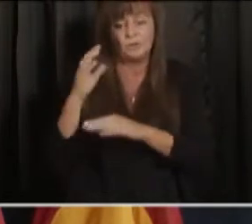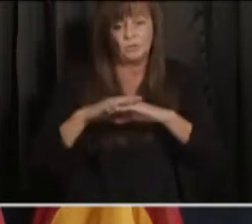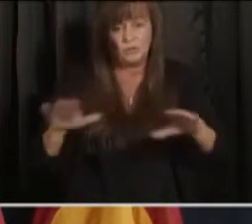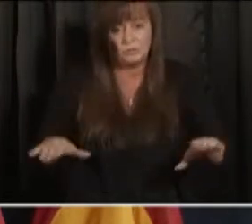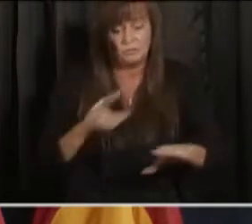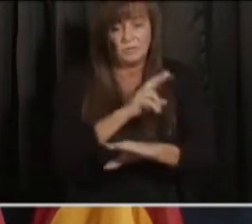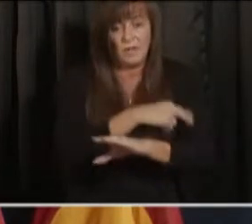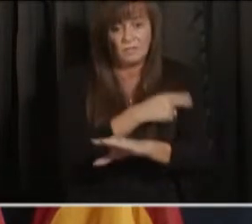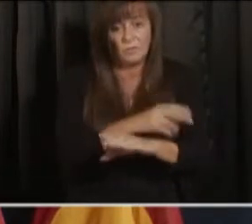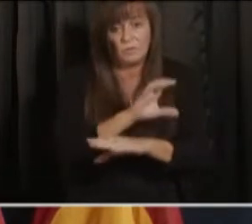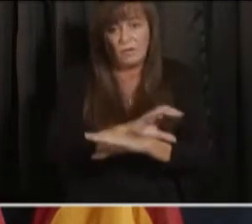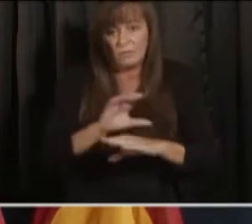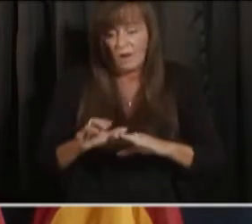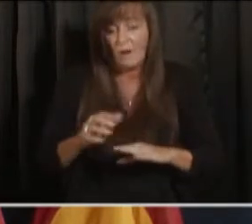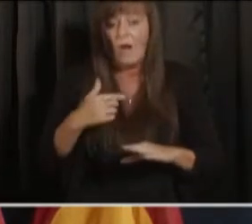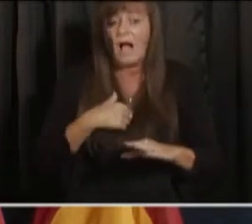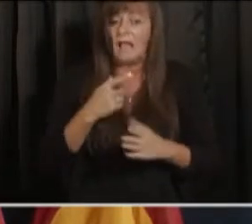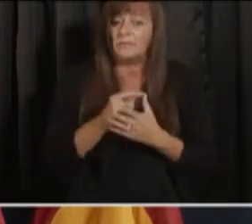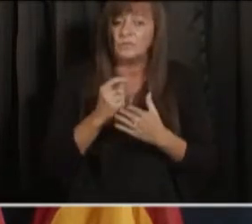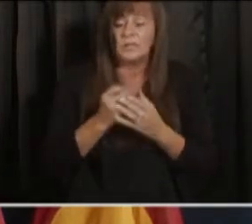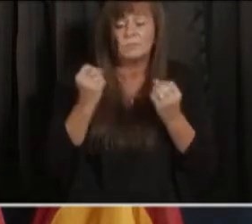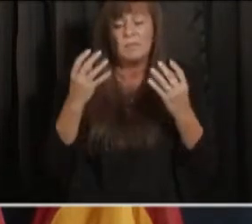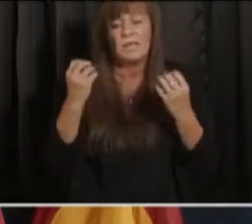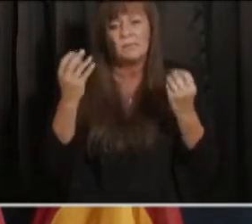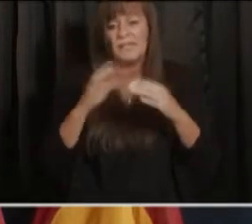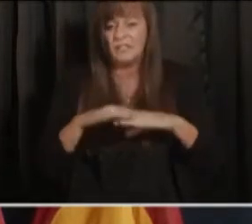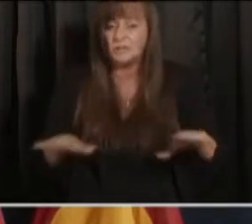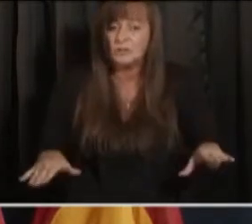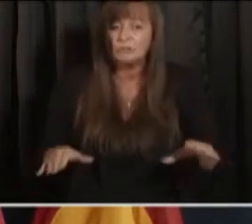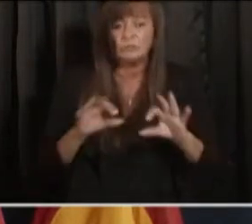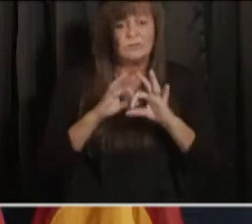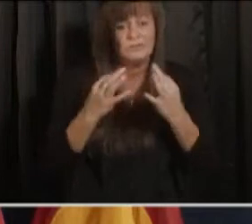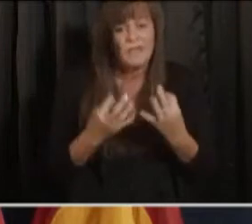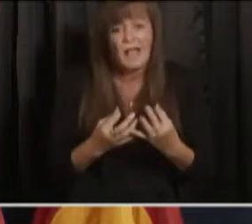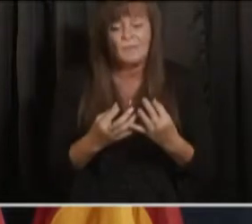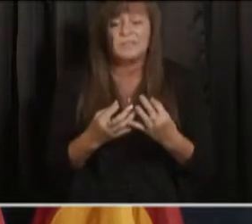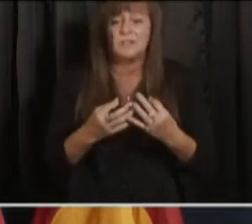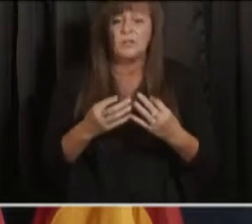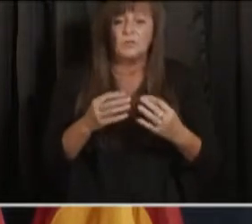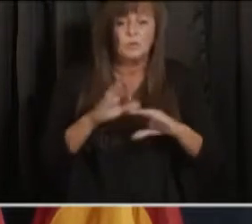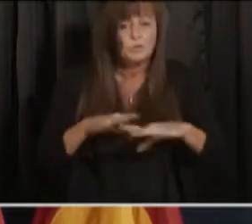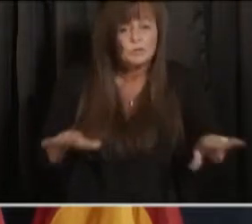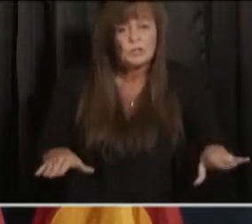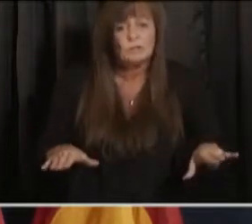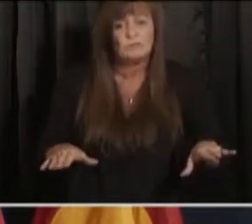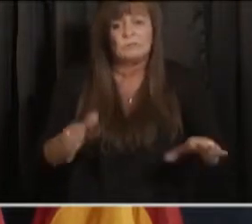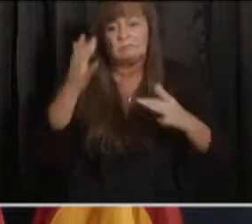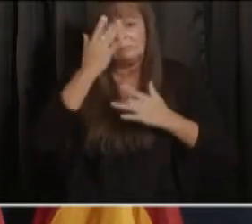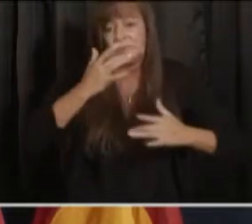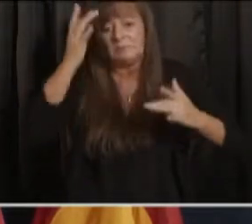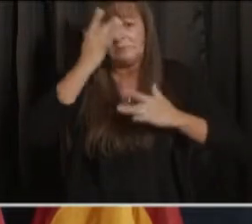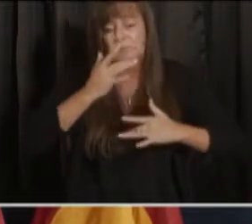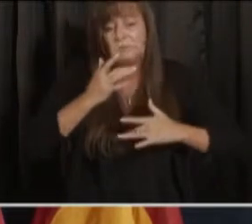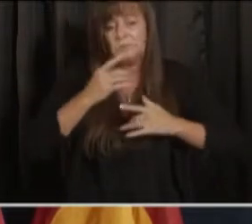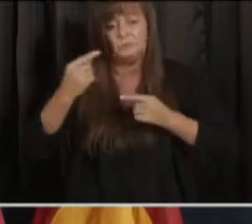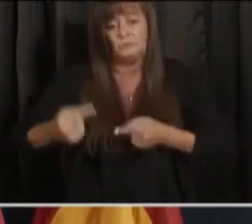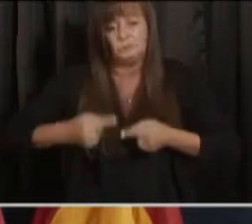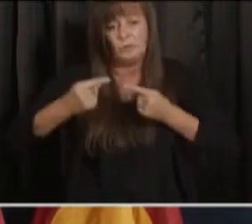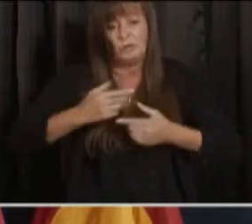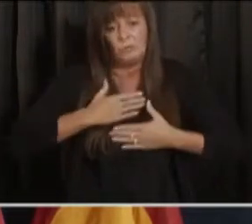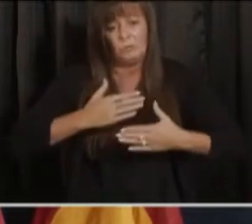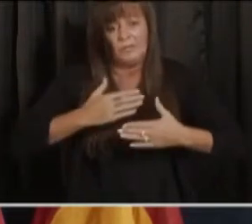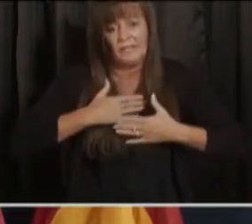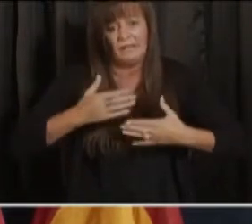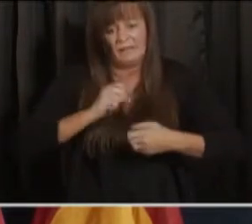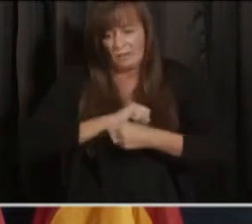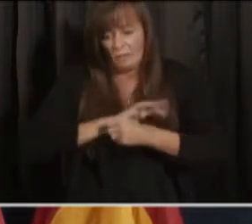children and families who have come into the emergency department with difficulty breathing and other complications of COVID infection. The emergence